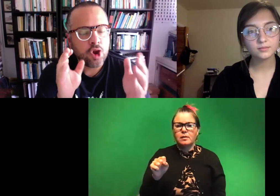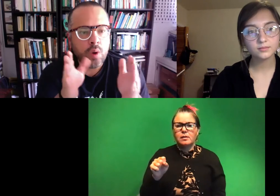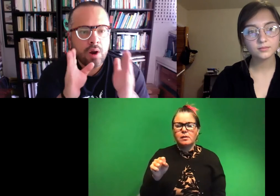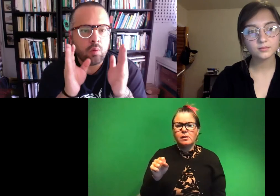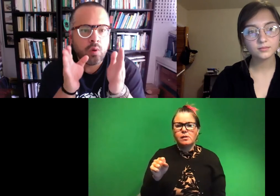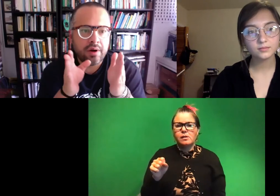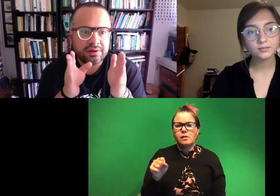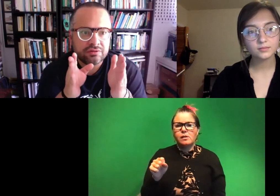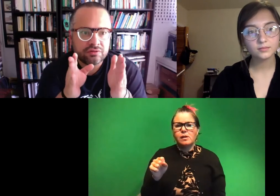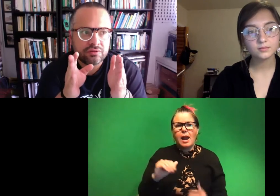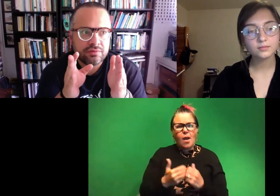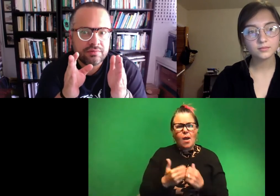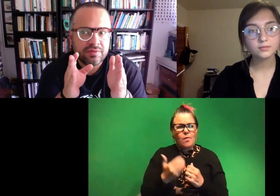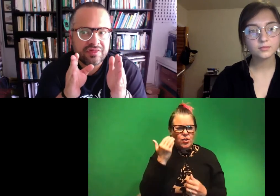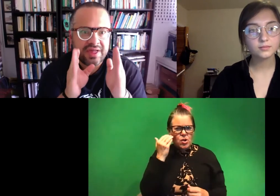know where